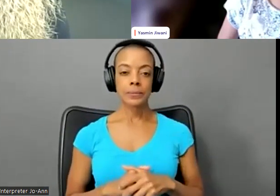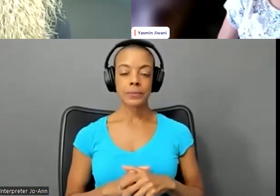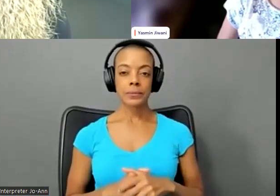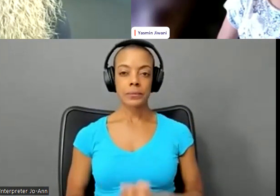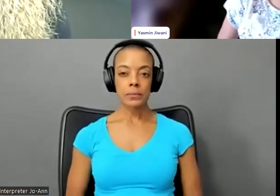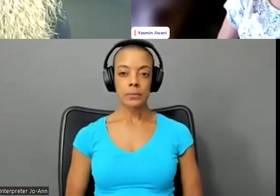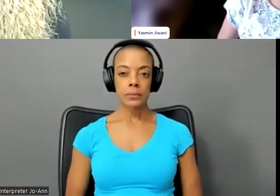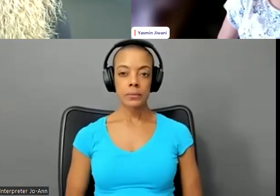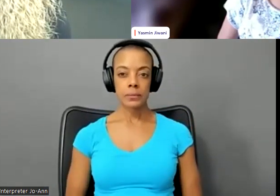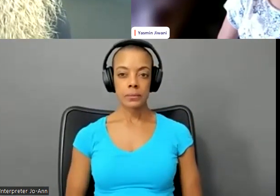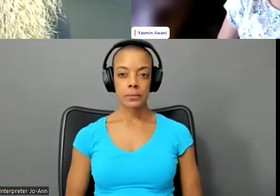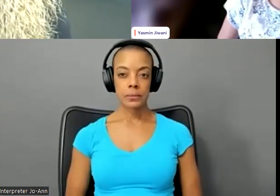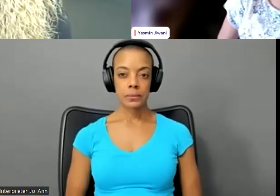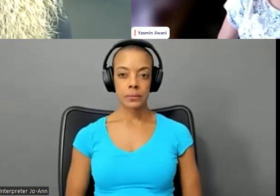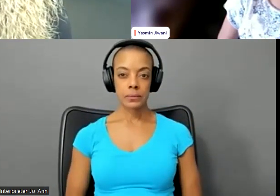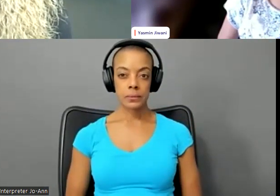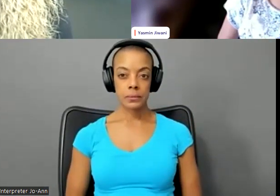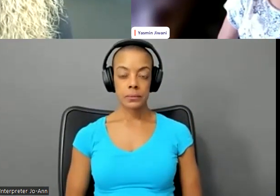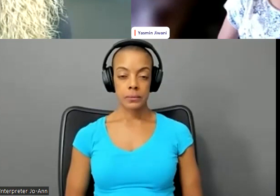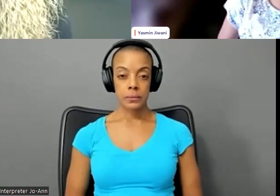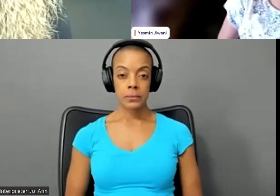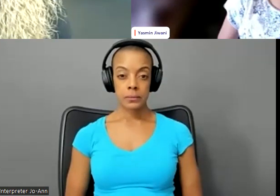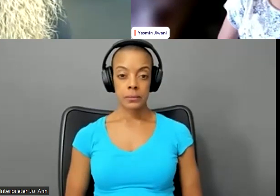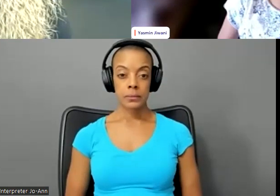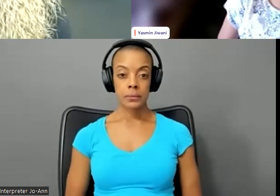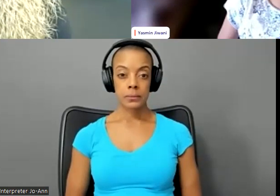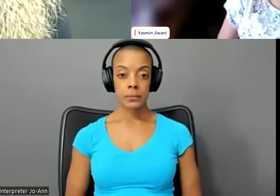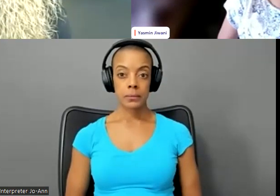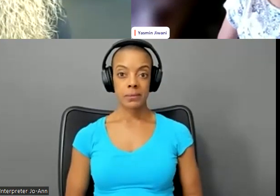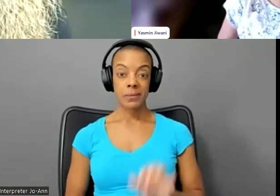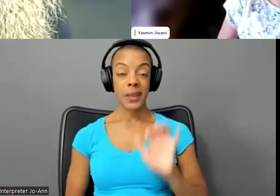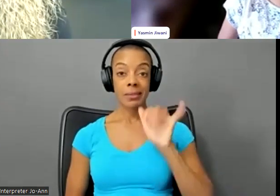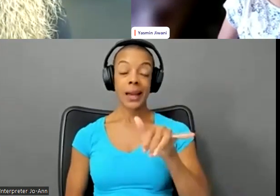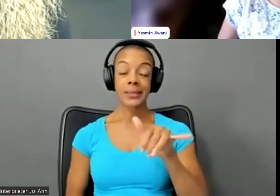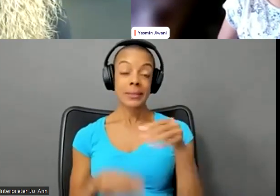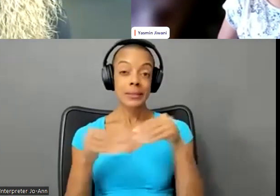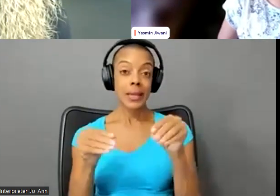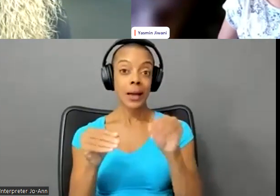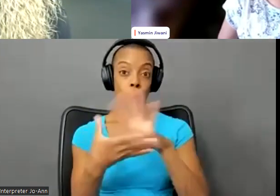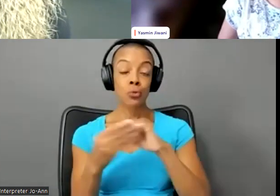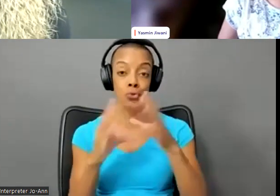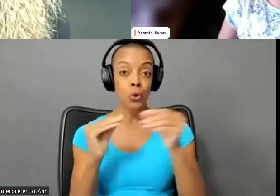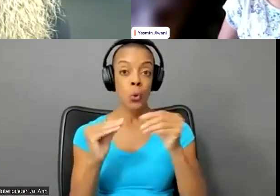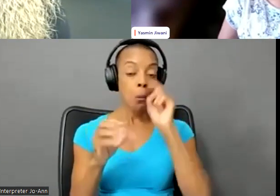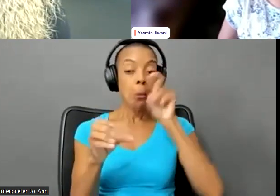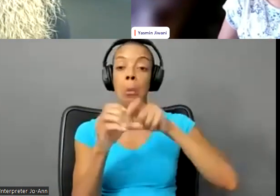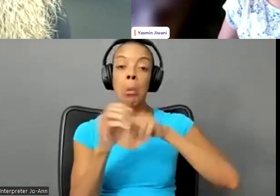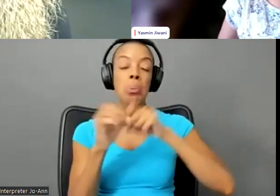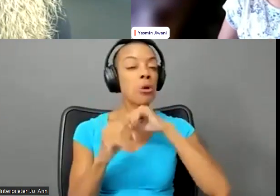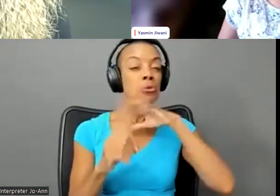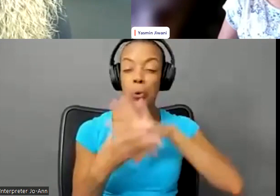personally, definitely it's, because that is what sells, which is unfortunate, right? It's unfortunate that in our